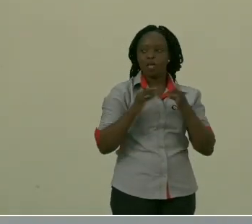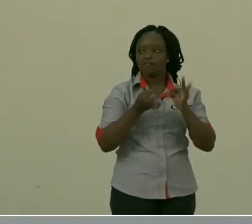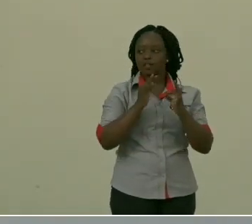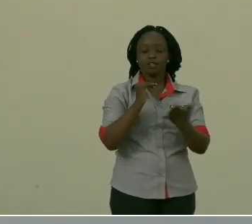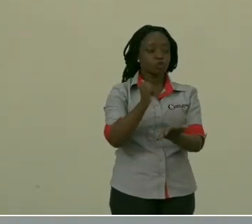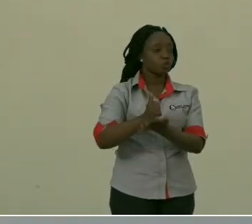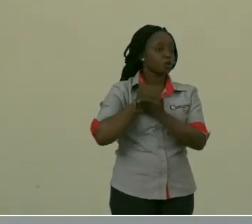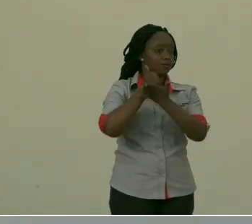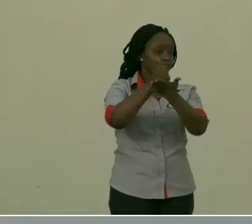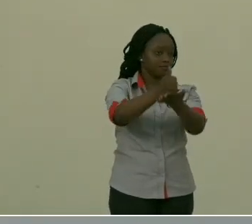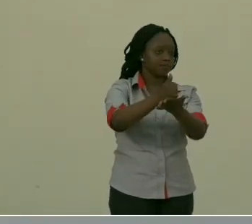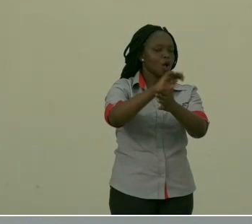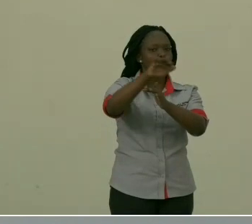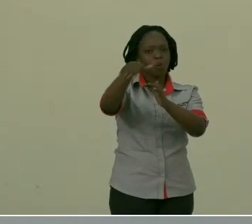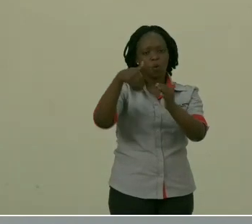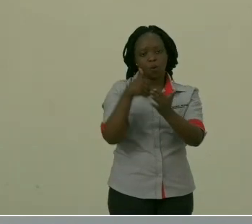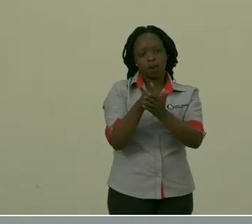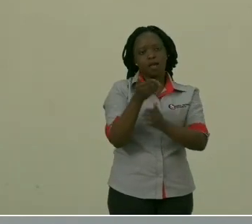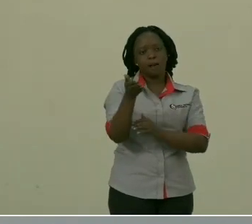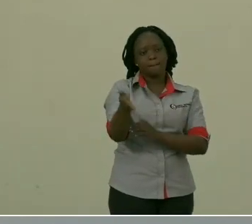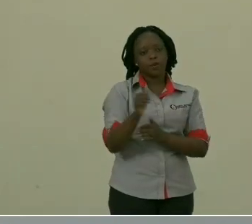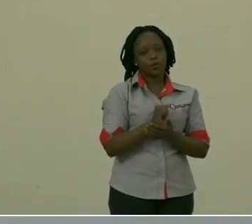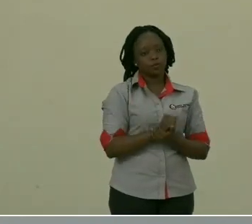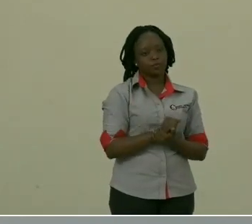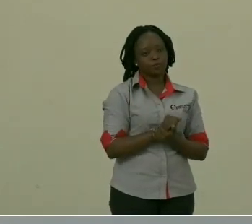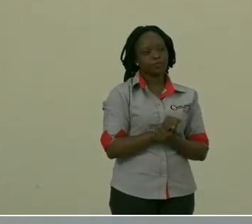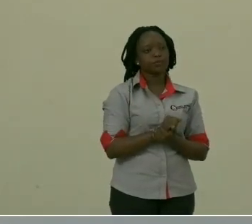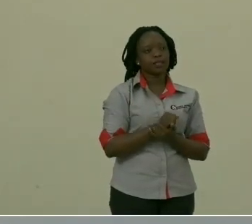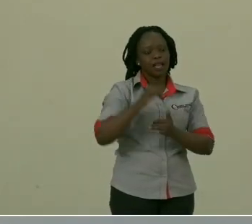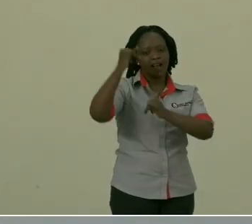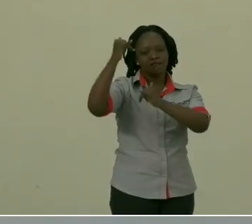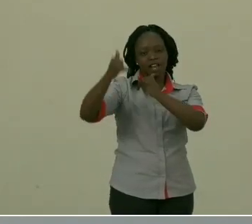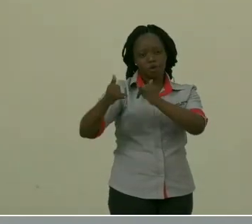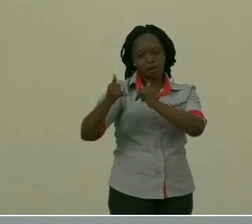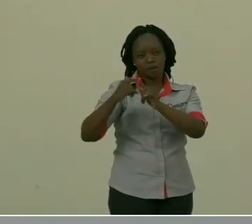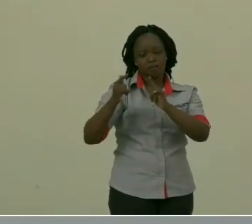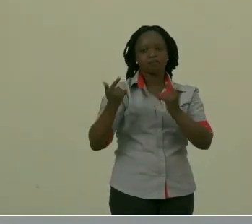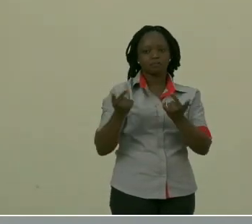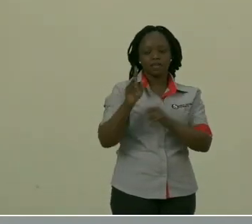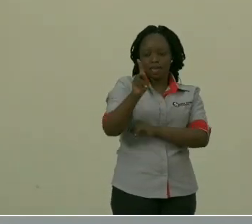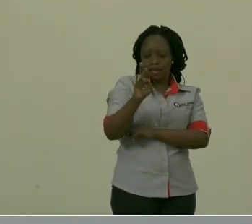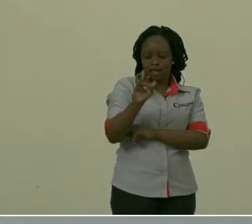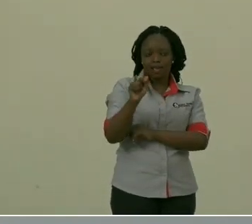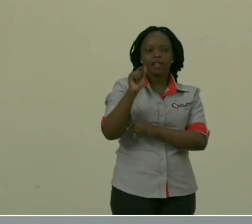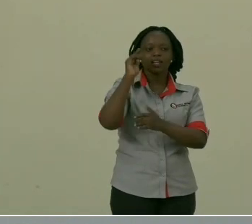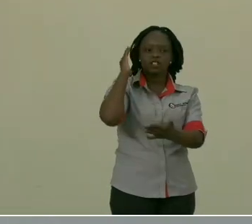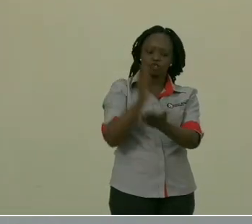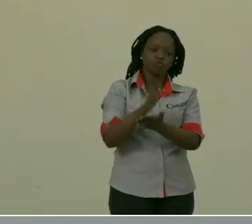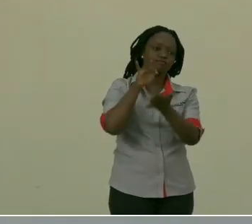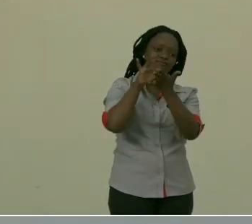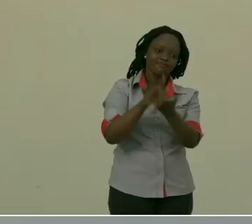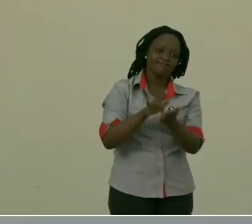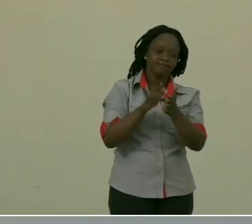facilitate all of us. So last but not least, KRA is really emphasizing on